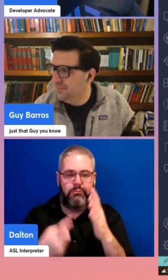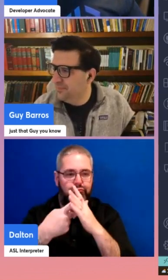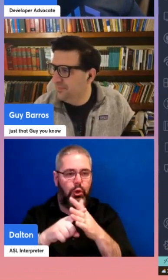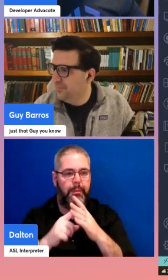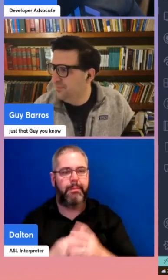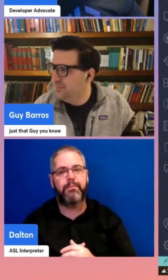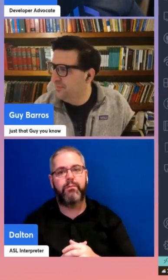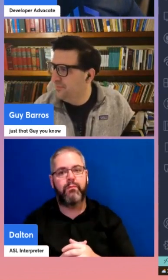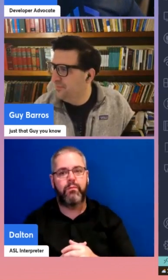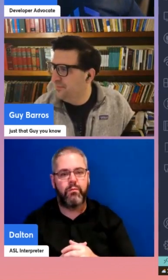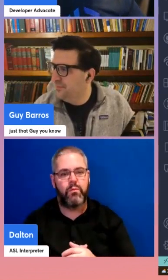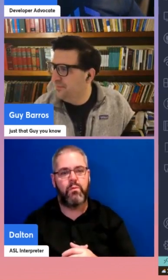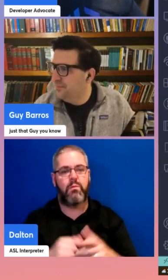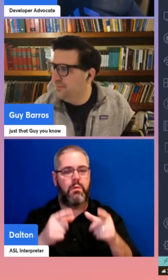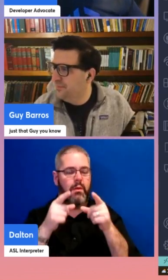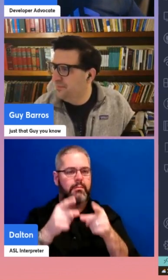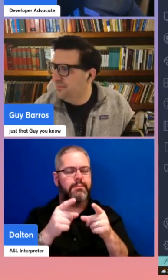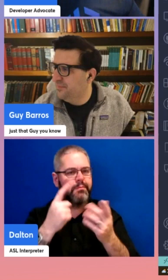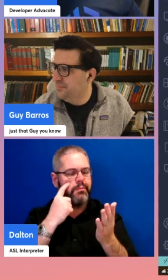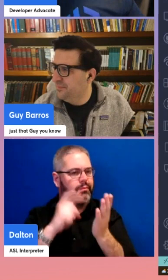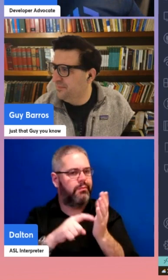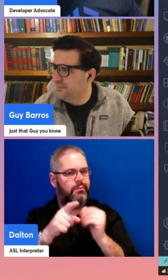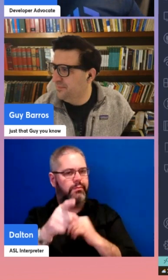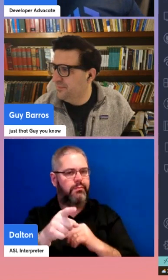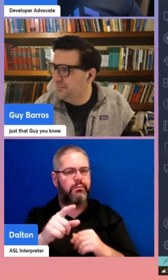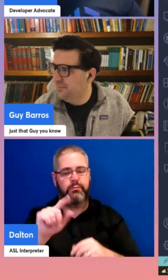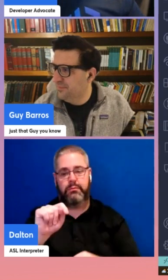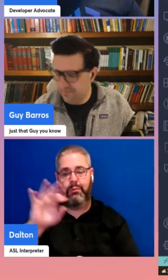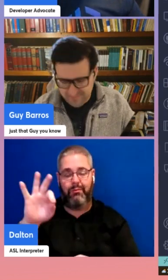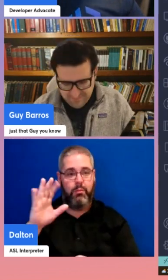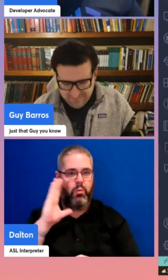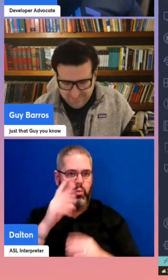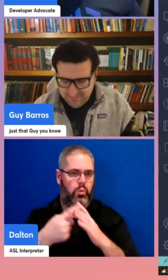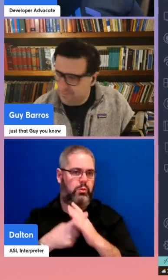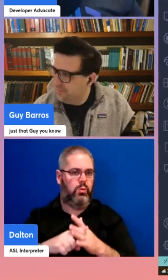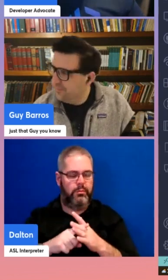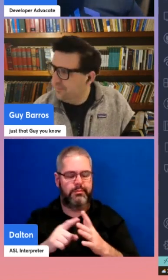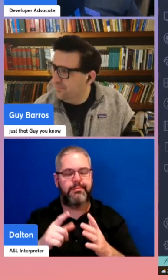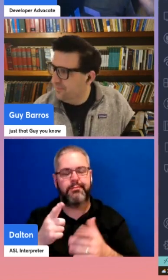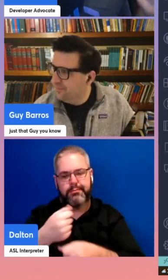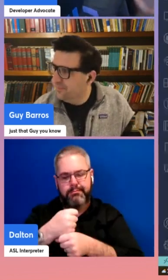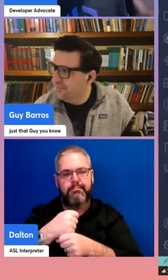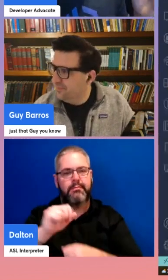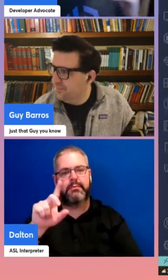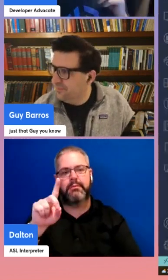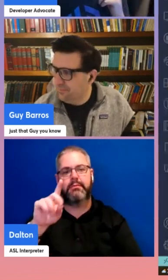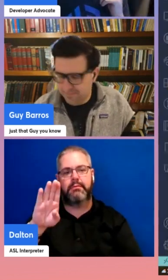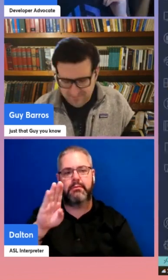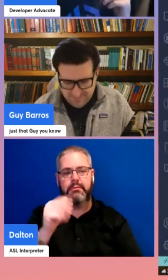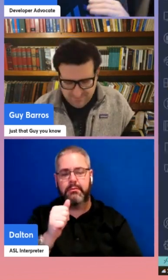we can kind of see here is we're gonna build this out in Terraform, but we're gonna create a database secrets mount. So the kind of the